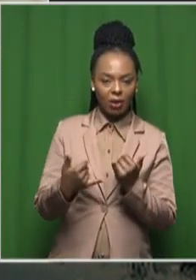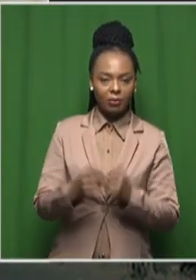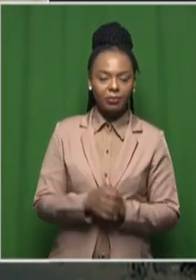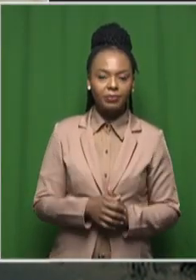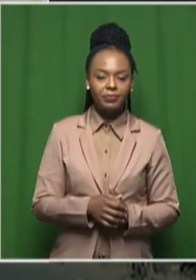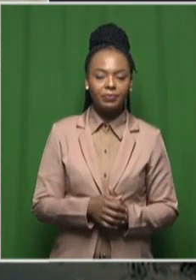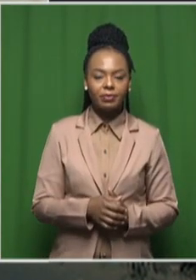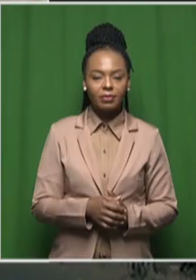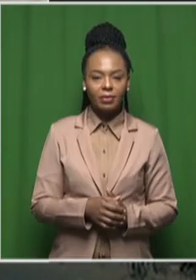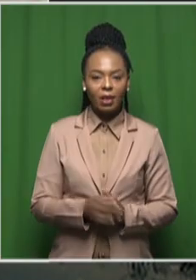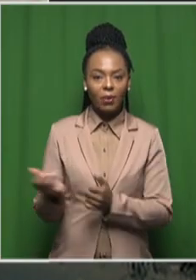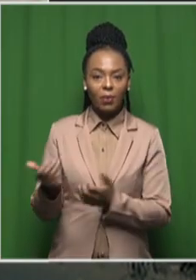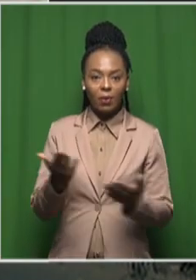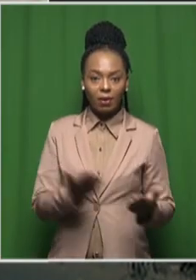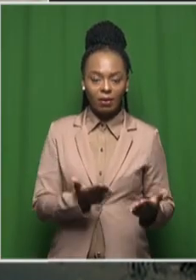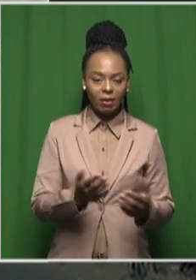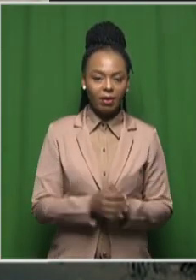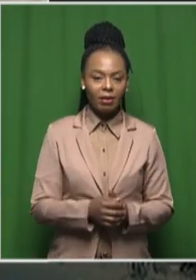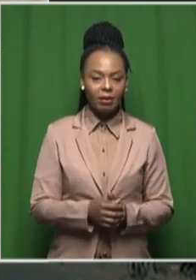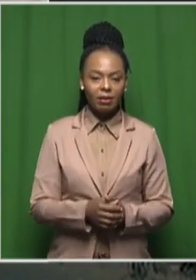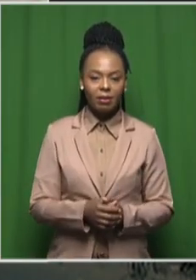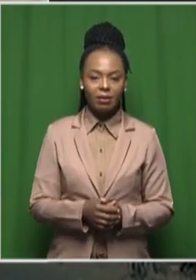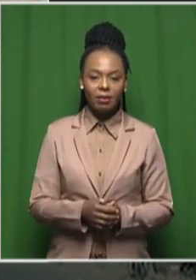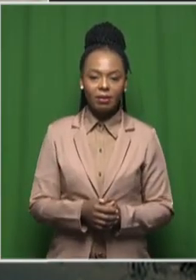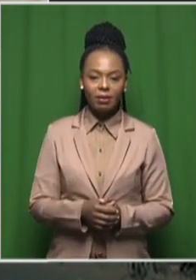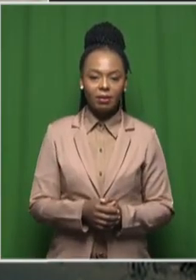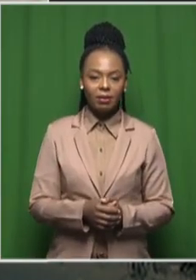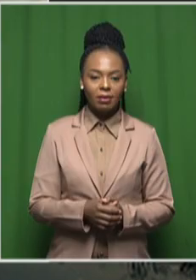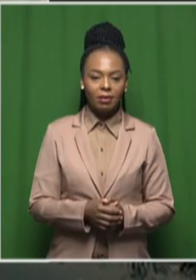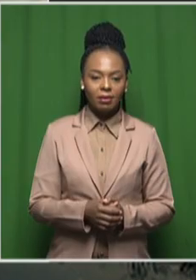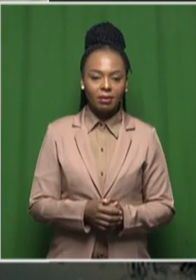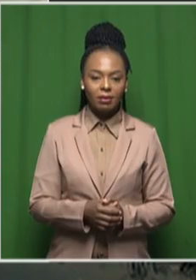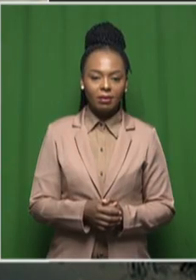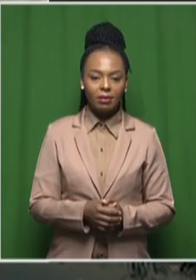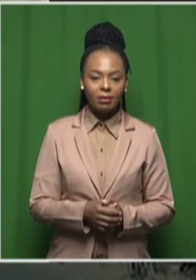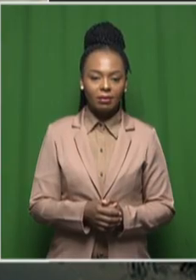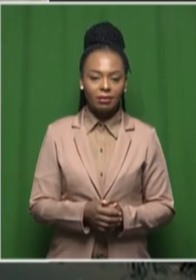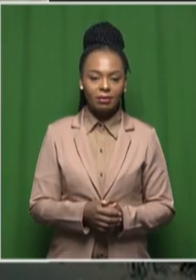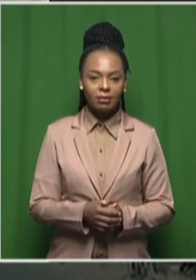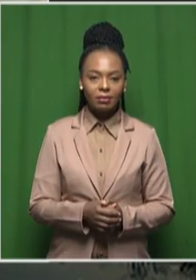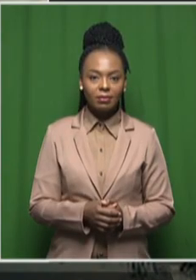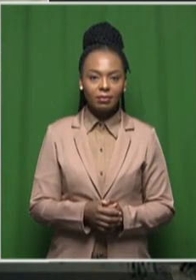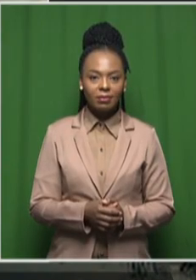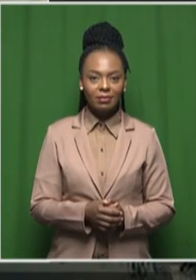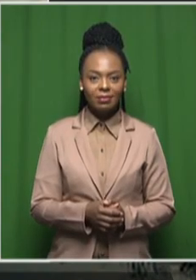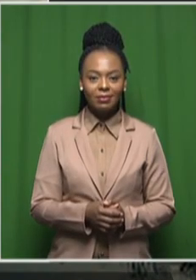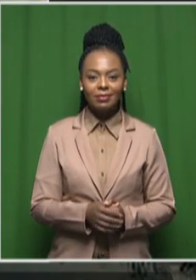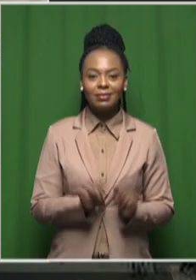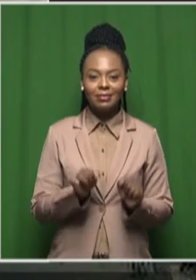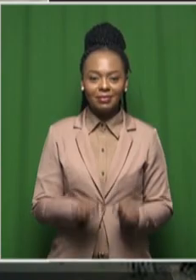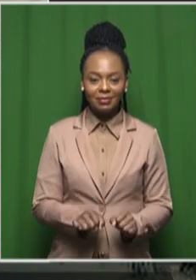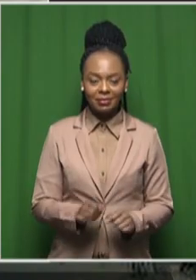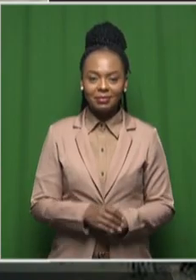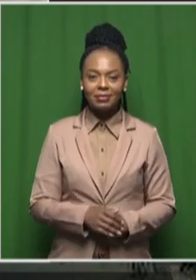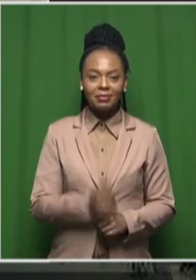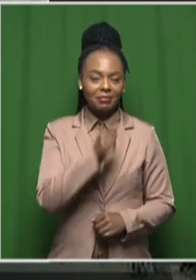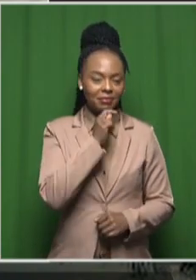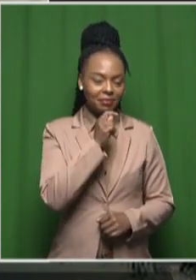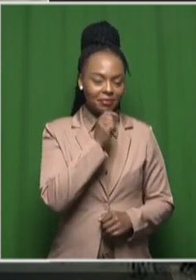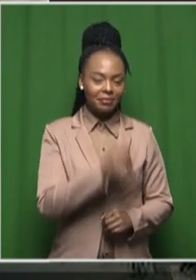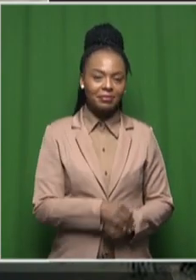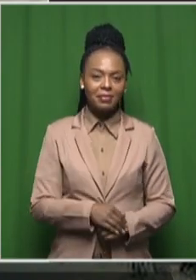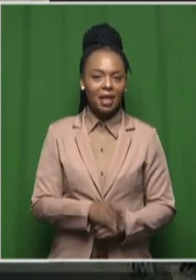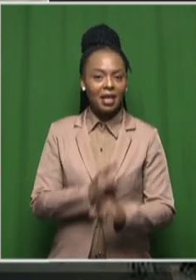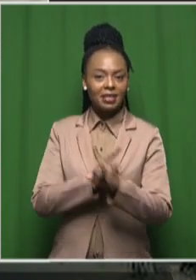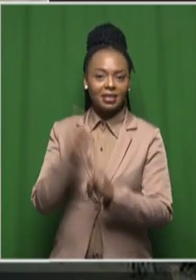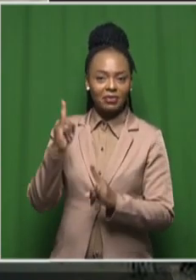for joining us. Welcome. Good morning. Great stuff. Ninda, I'm going to start with you. As a successful female designer,